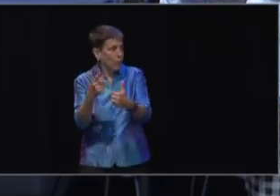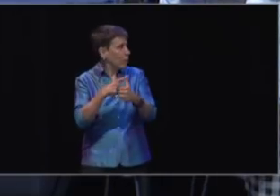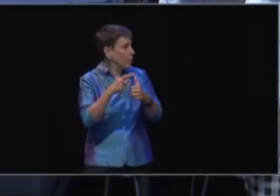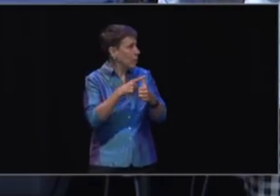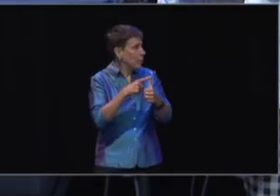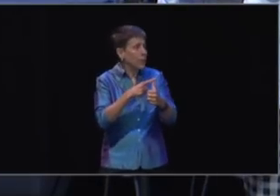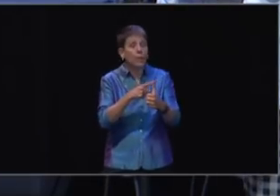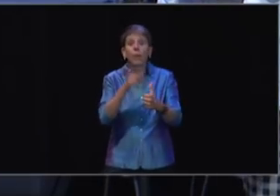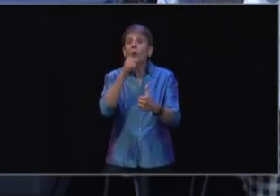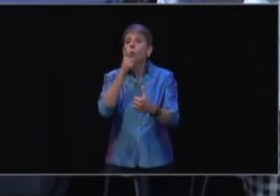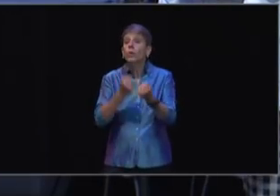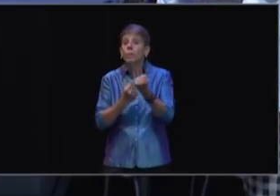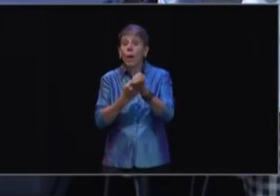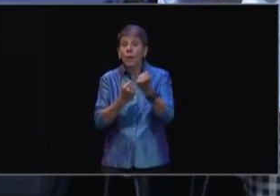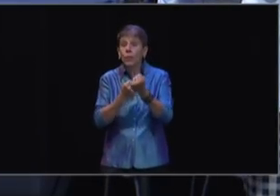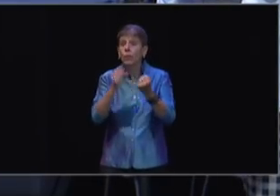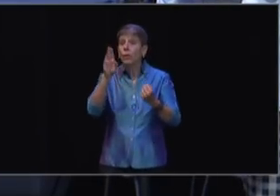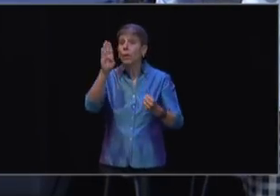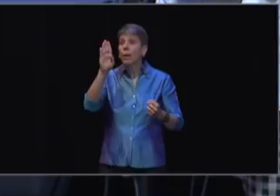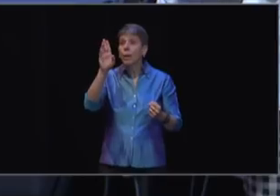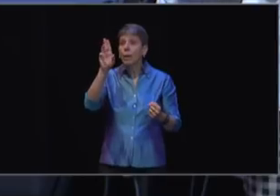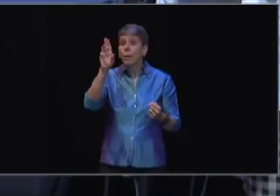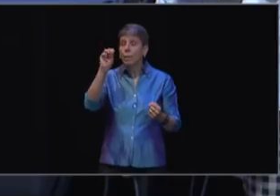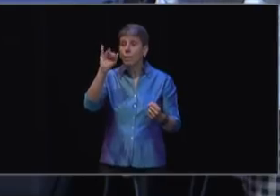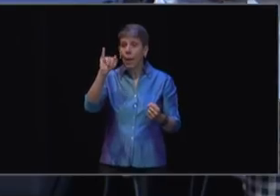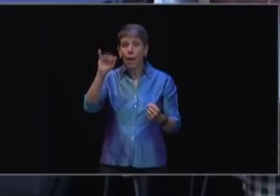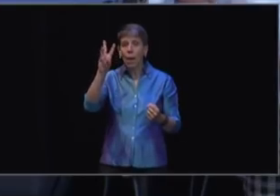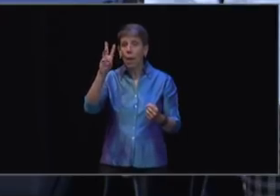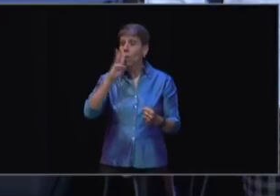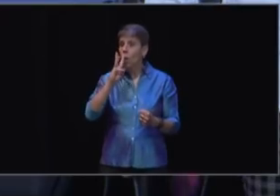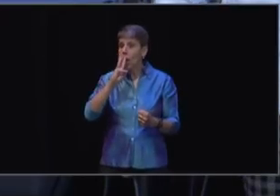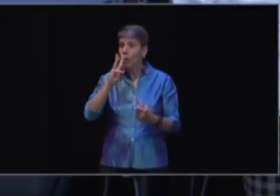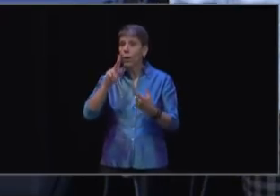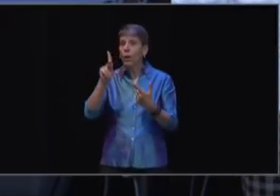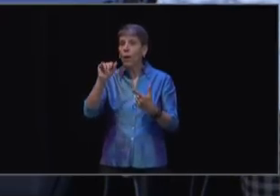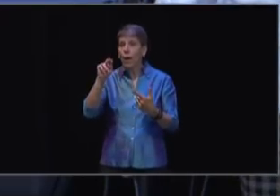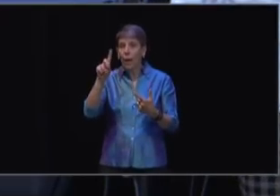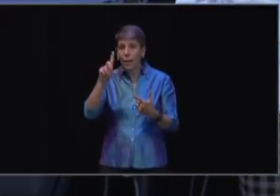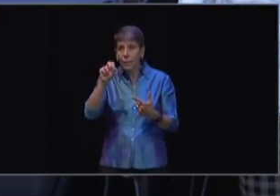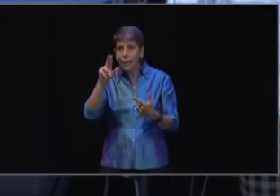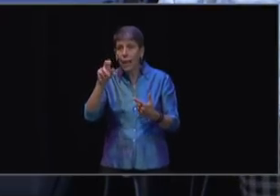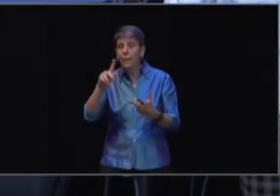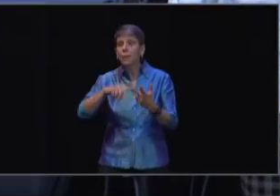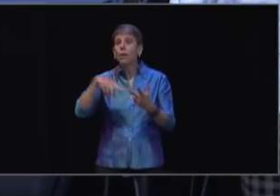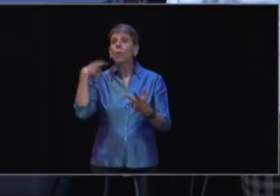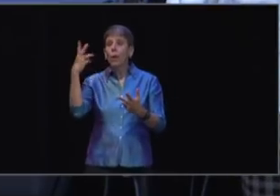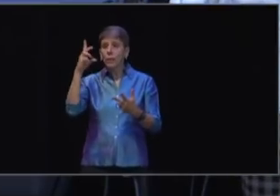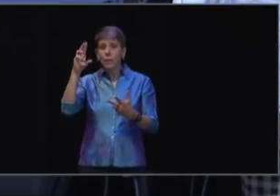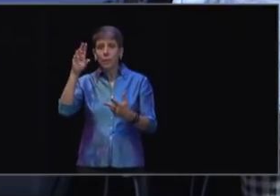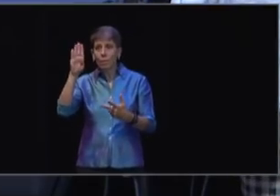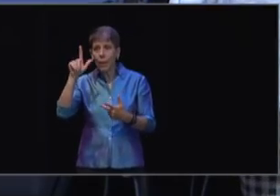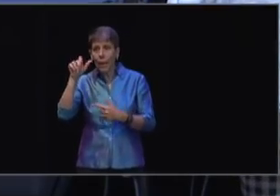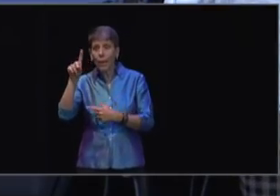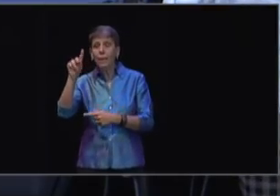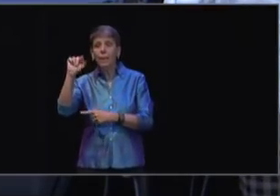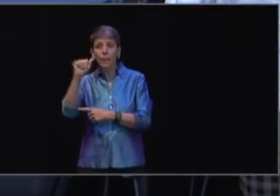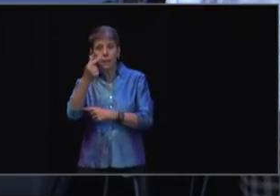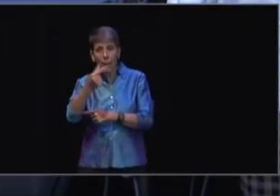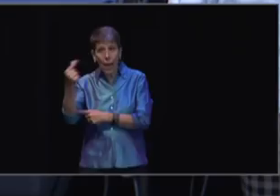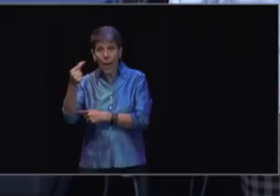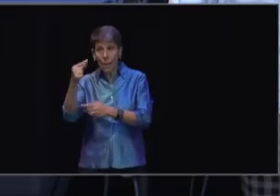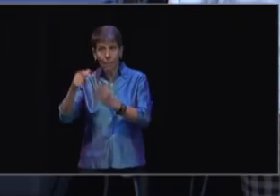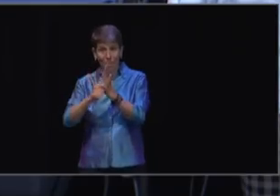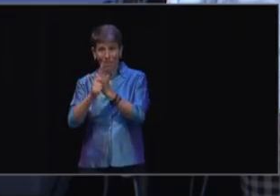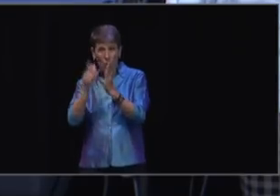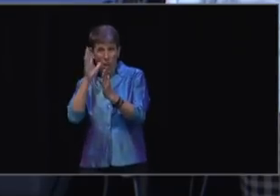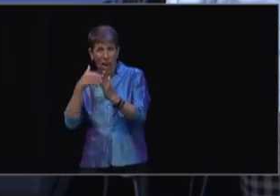our sponsors, Bywater, Kind Snacks, The Washington Blade, Tag Magazine, who are throwing an after party